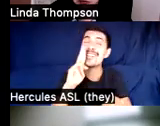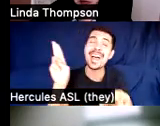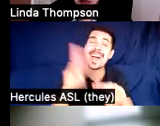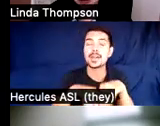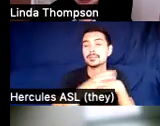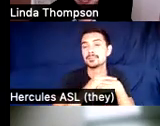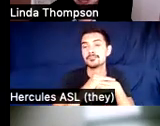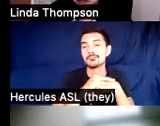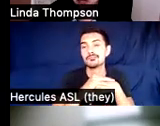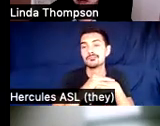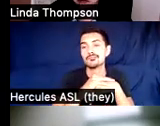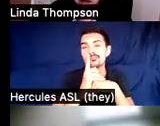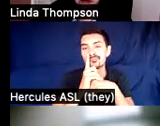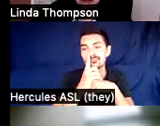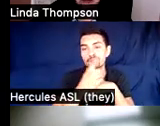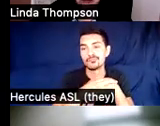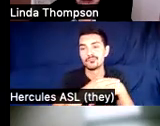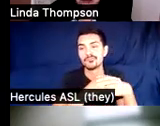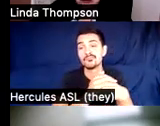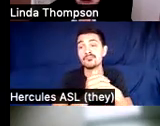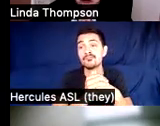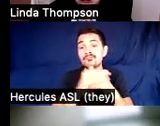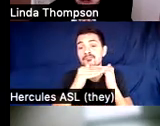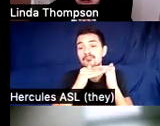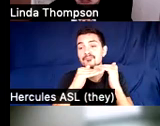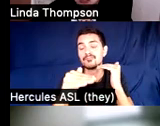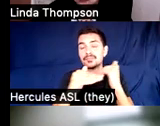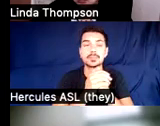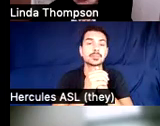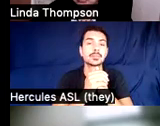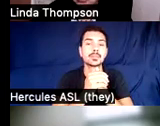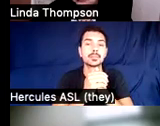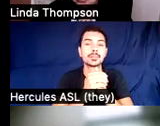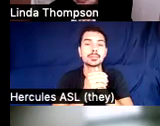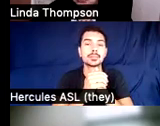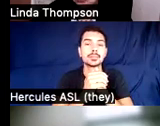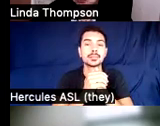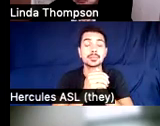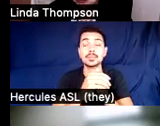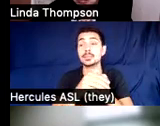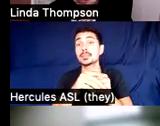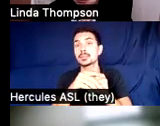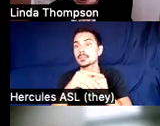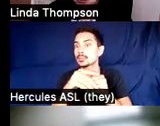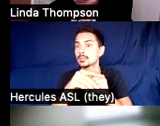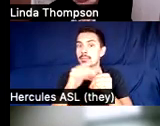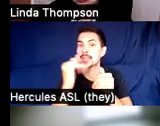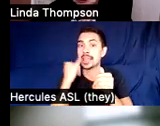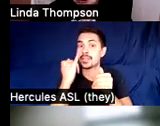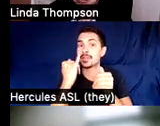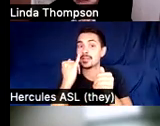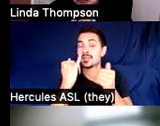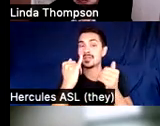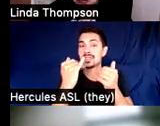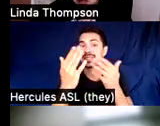humorous about anything. They can become easily annoyed by coworkers